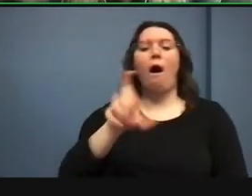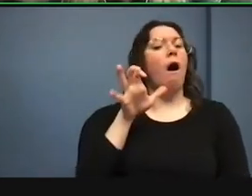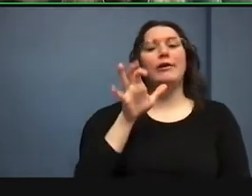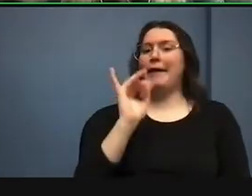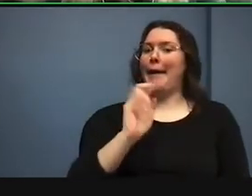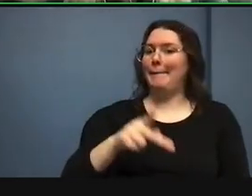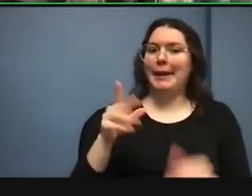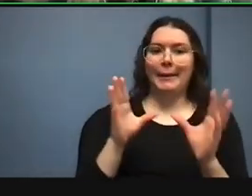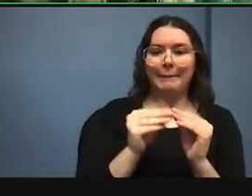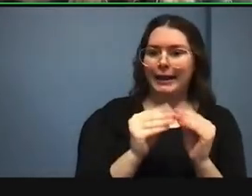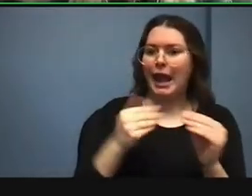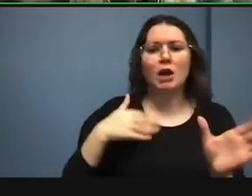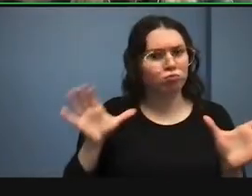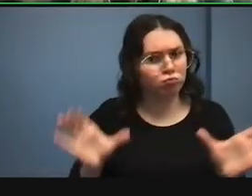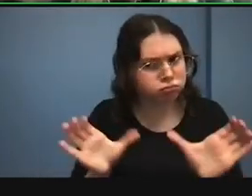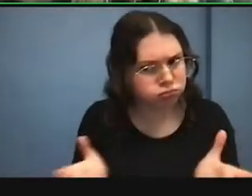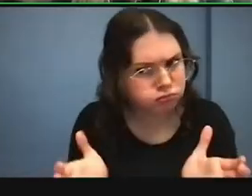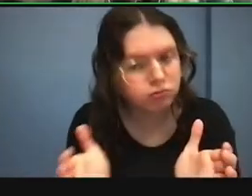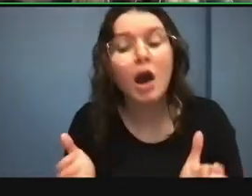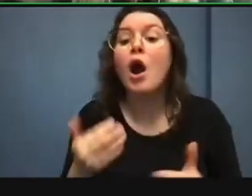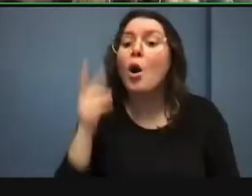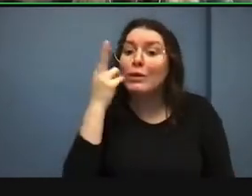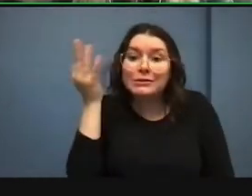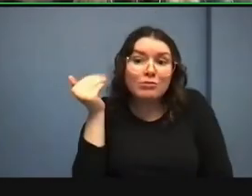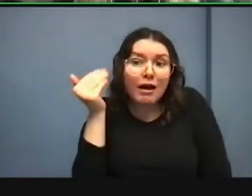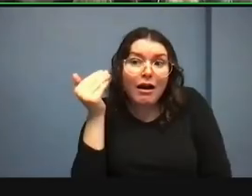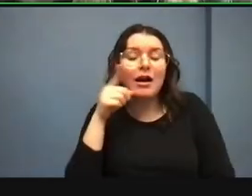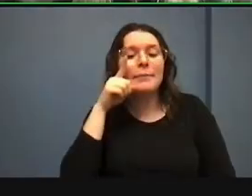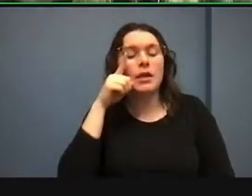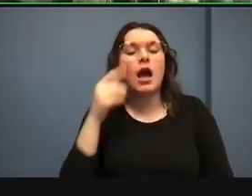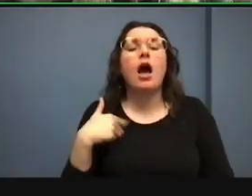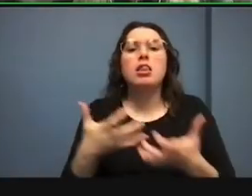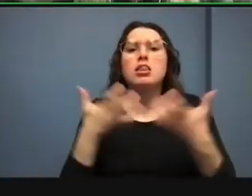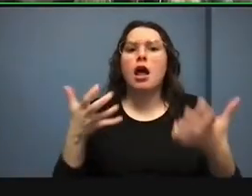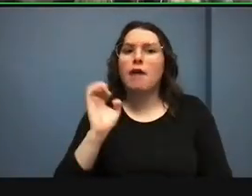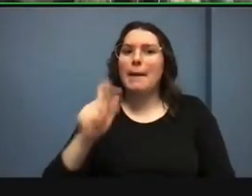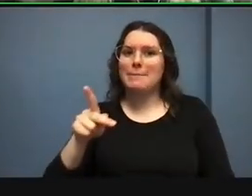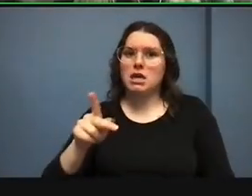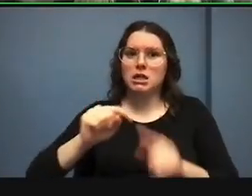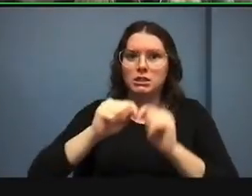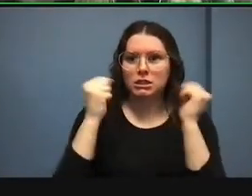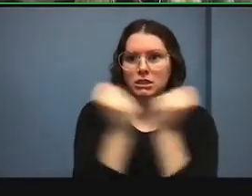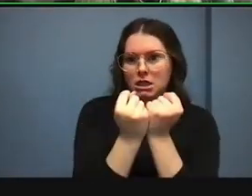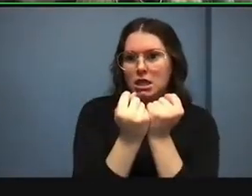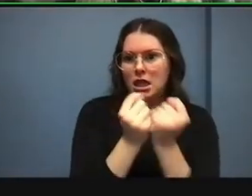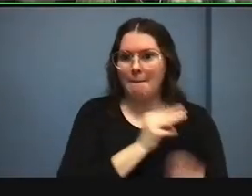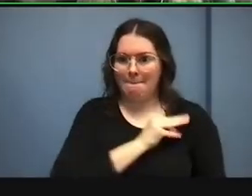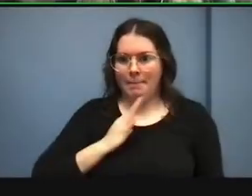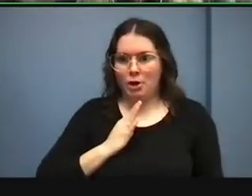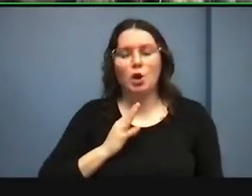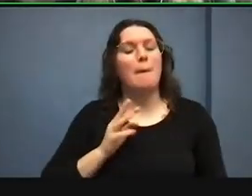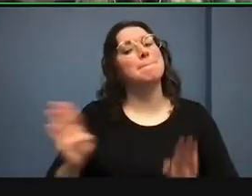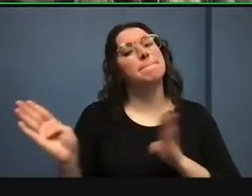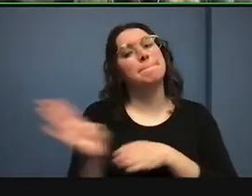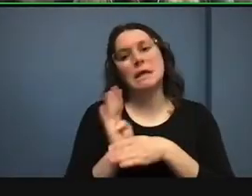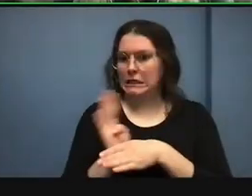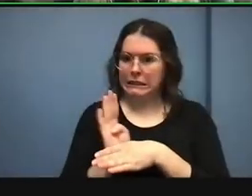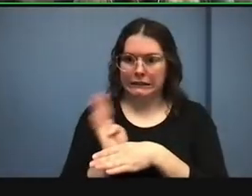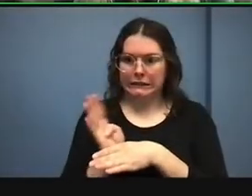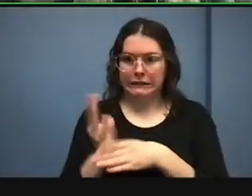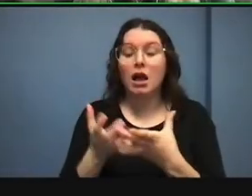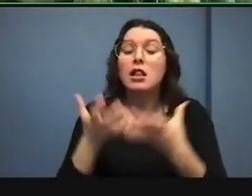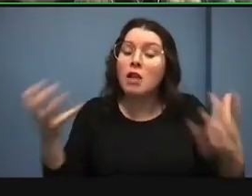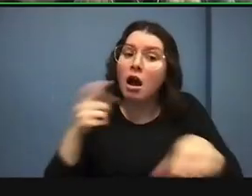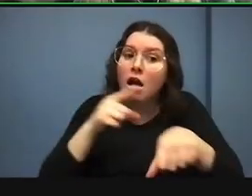IEP meeting. And the reason is, I think a lot of IEP team members are incredibly busy. A lot of